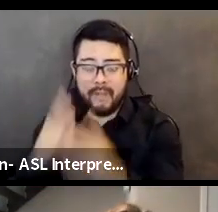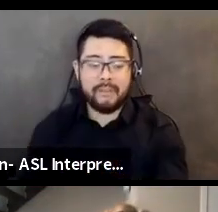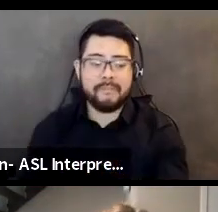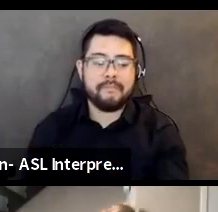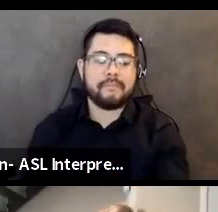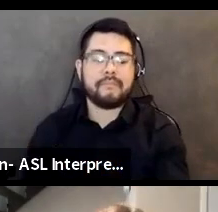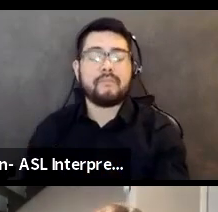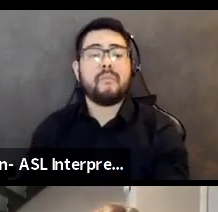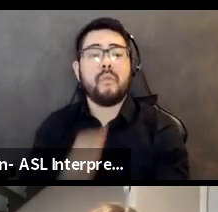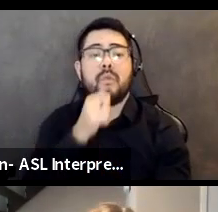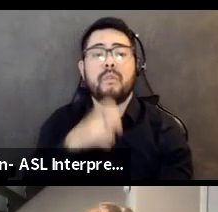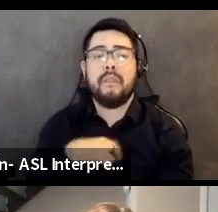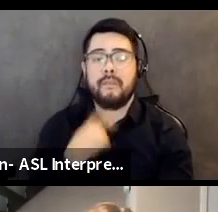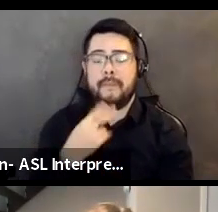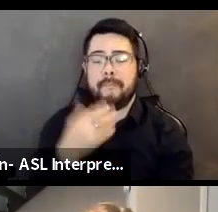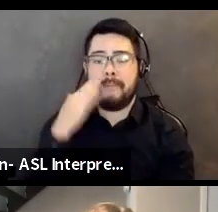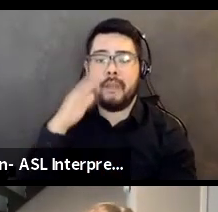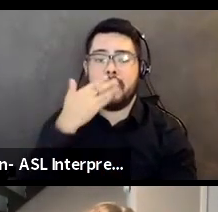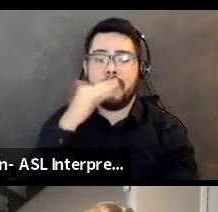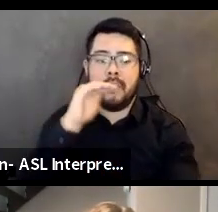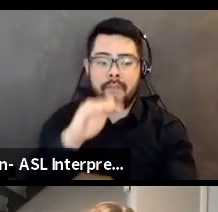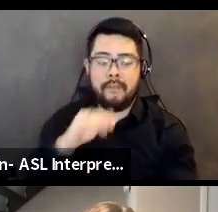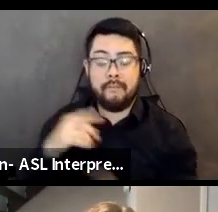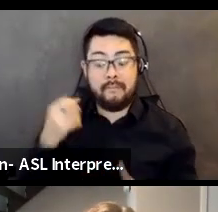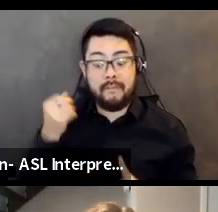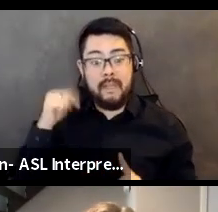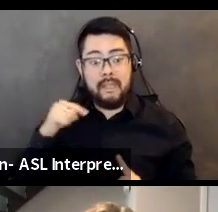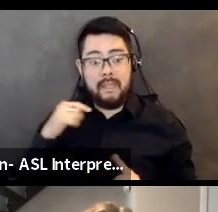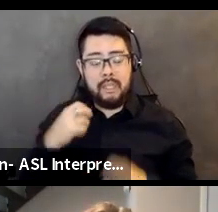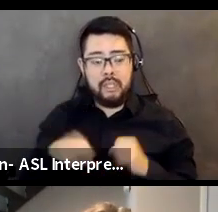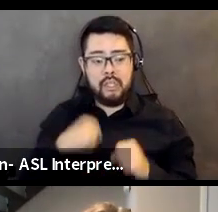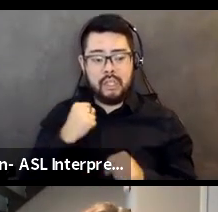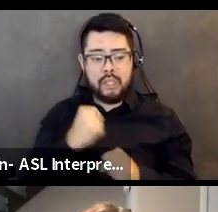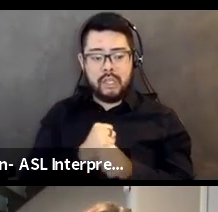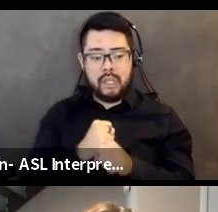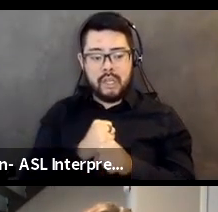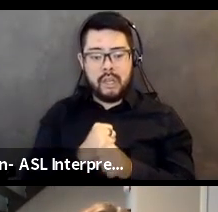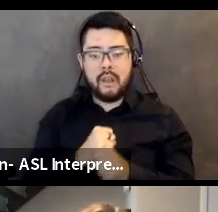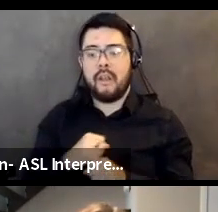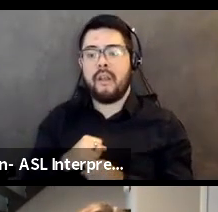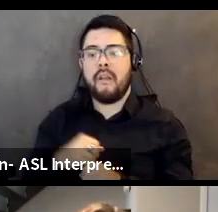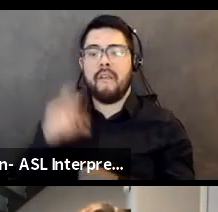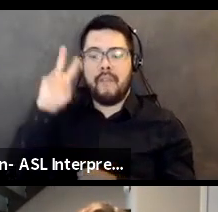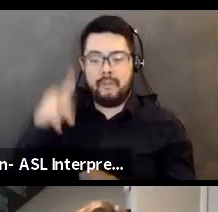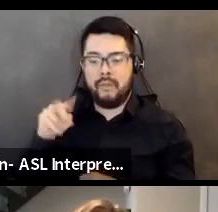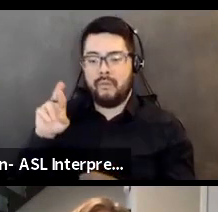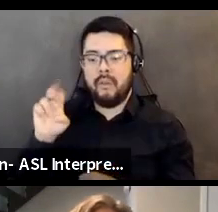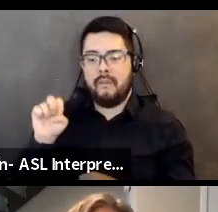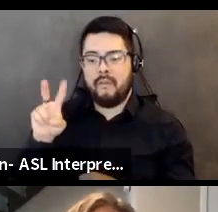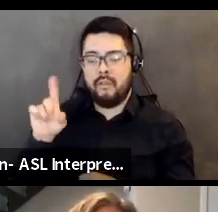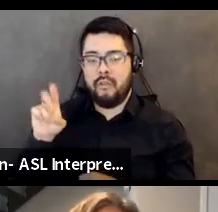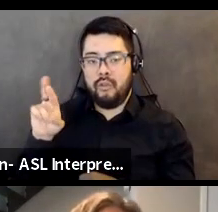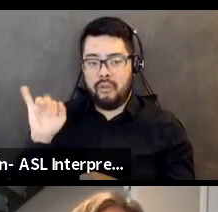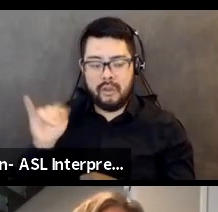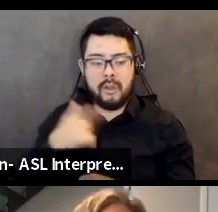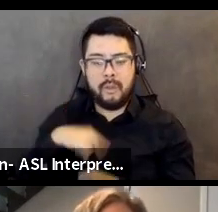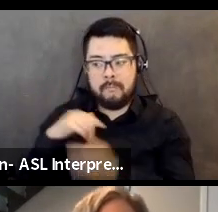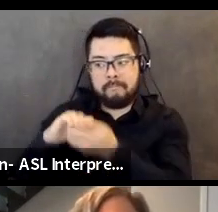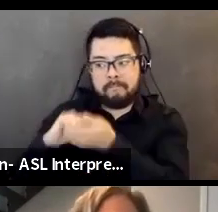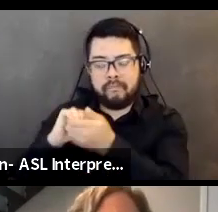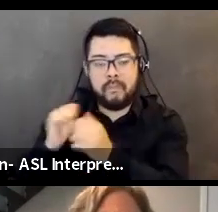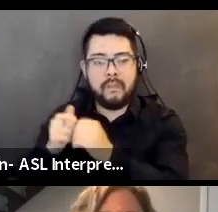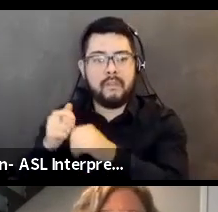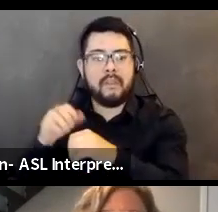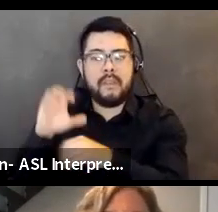good afternoon for this year president revolu we work very close with the capital construction group